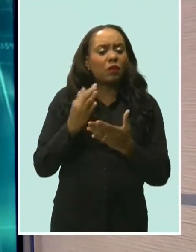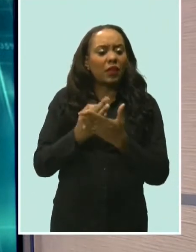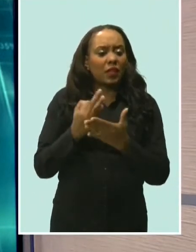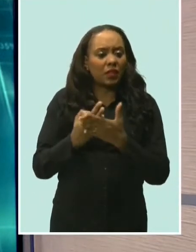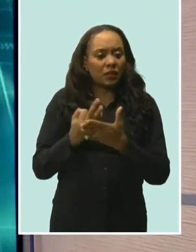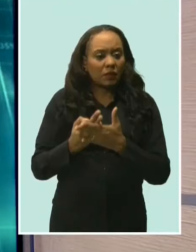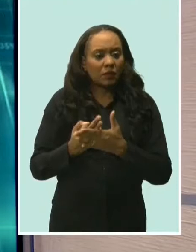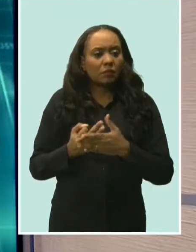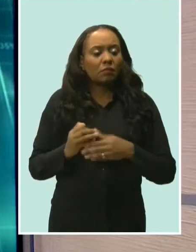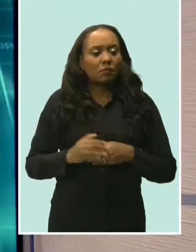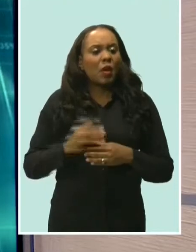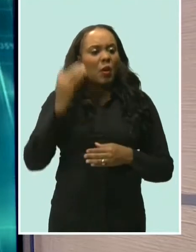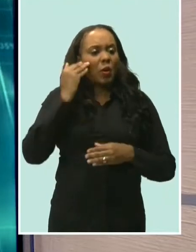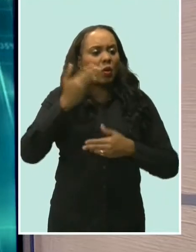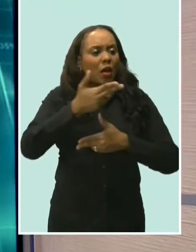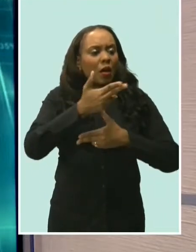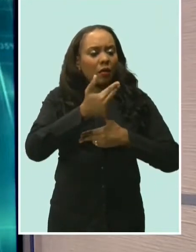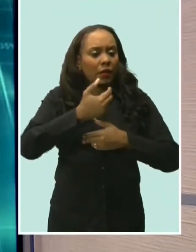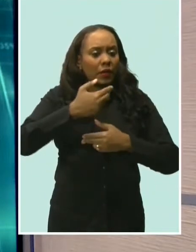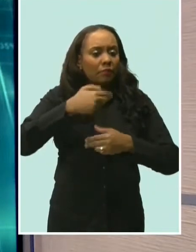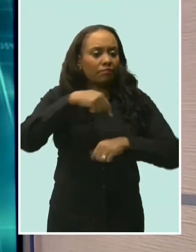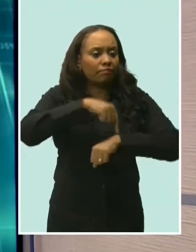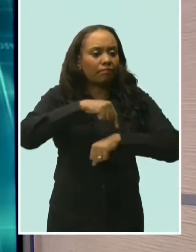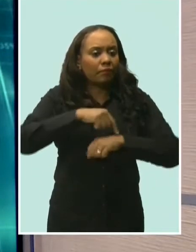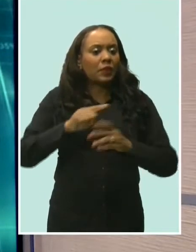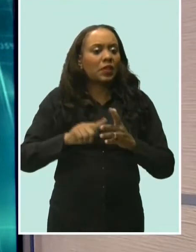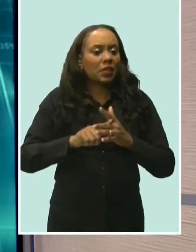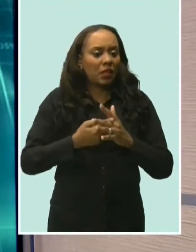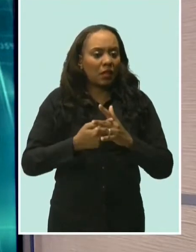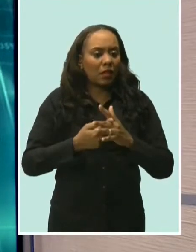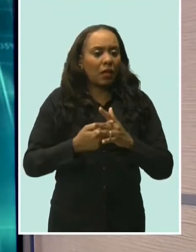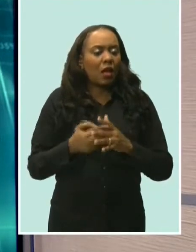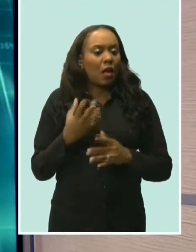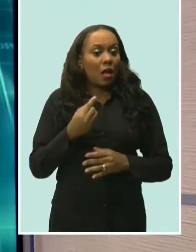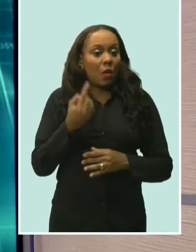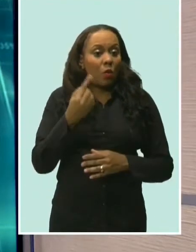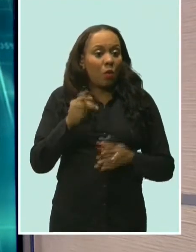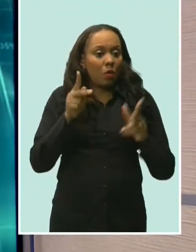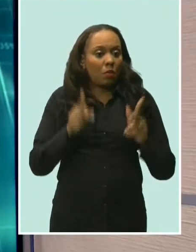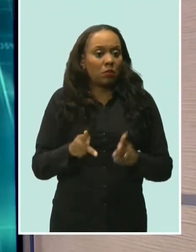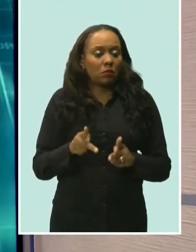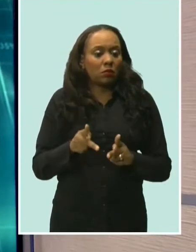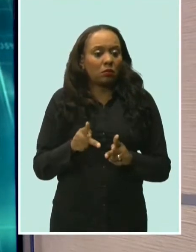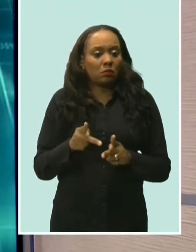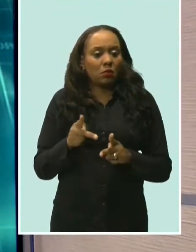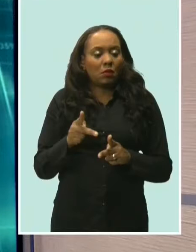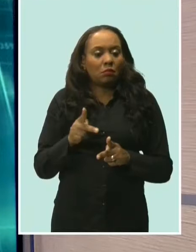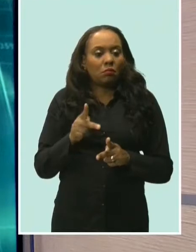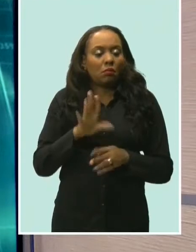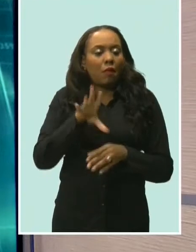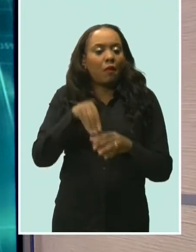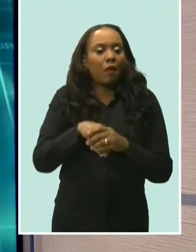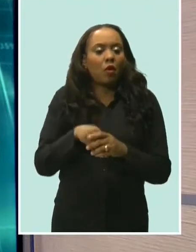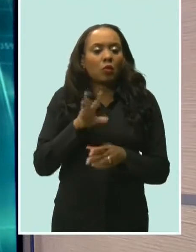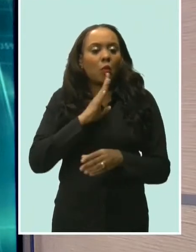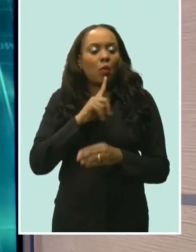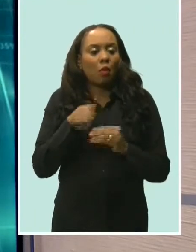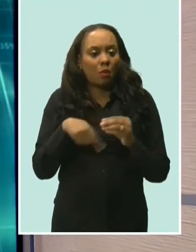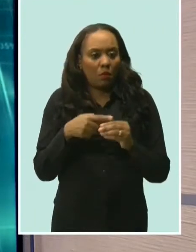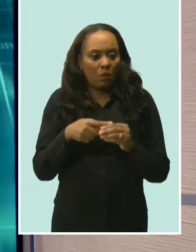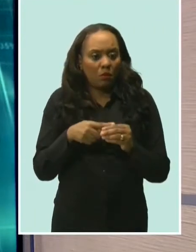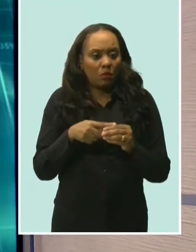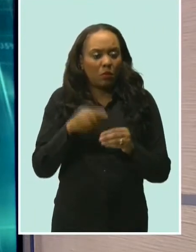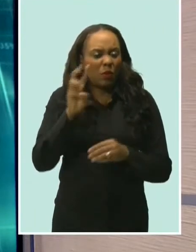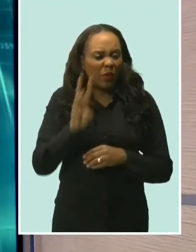and the Chief Executive Officer of Mass United Insurance, Randy Graham, was a participant. In responding to a question, he indicated that